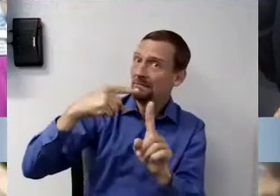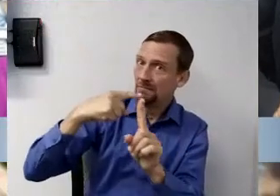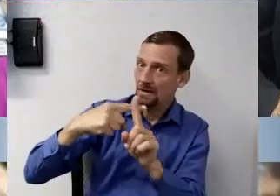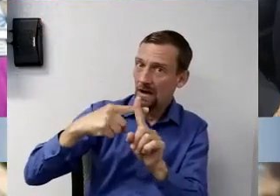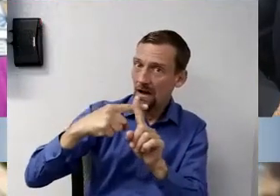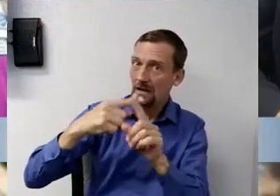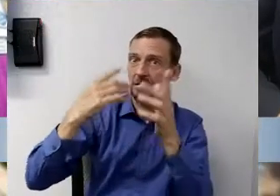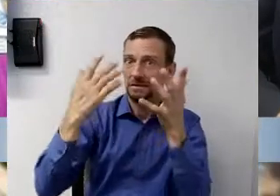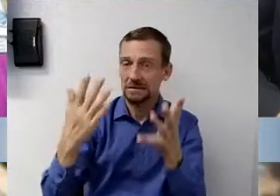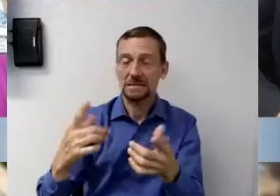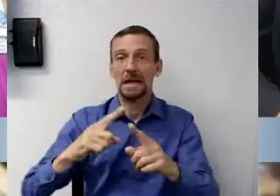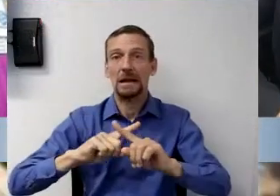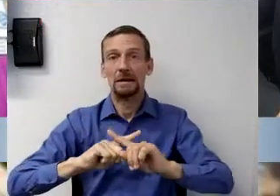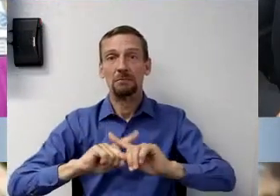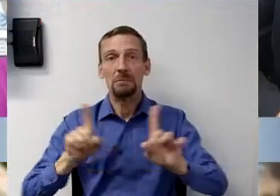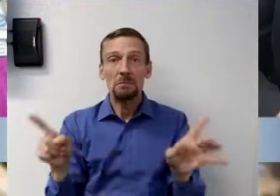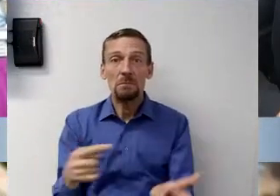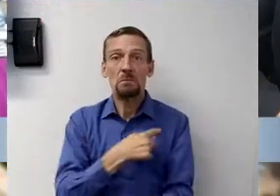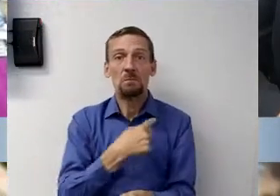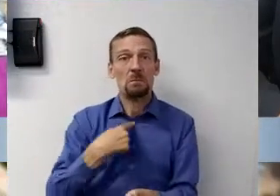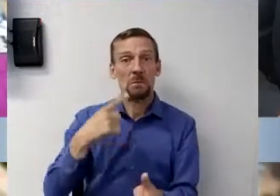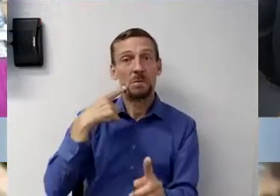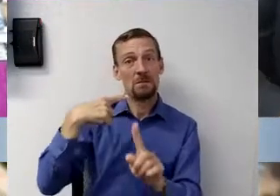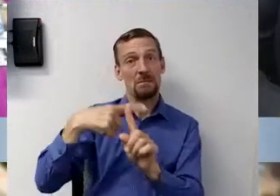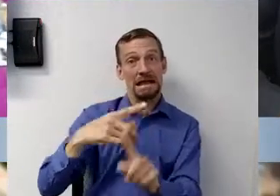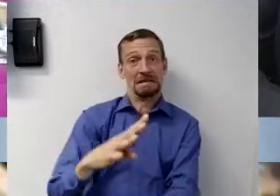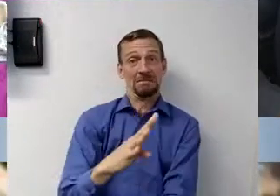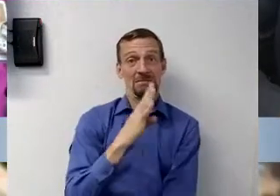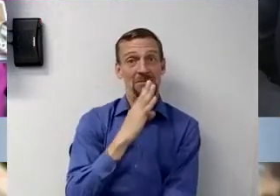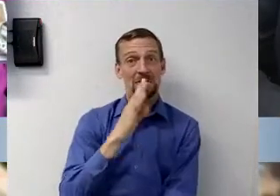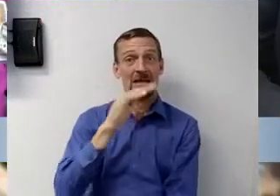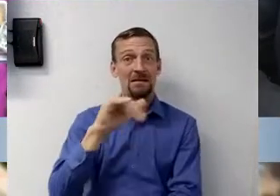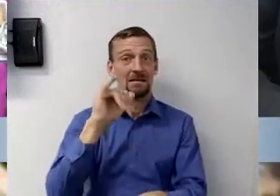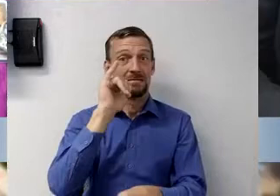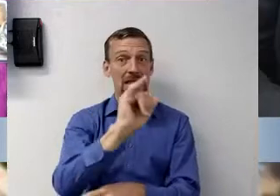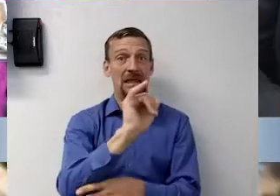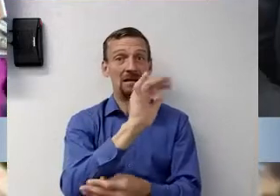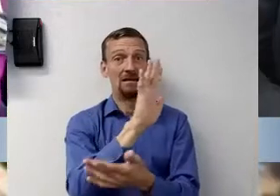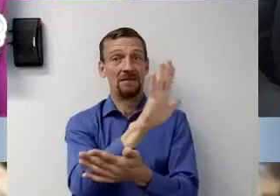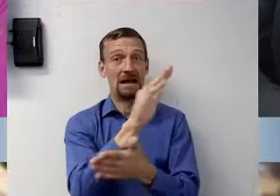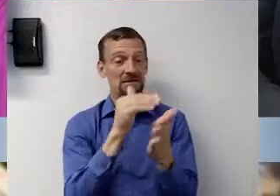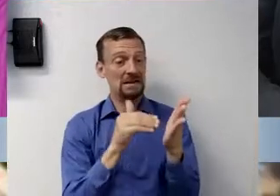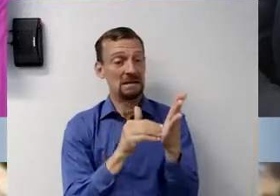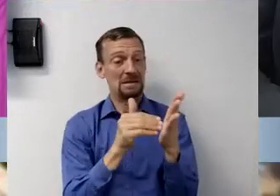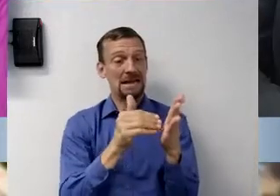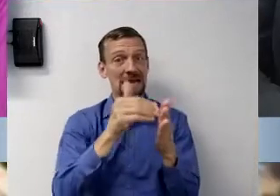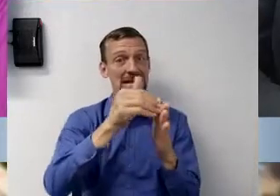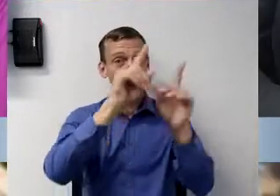positively speaking, we have, of those 5 million tests that have been performed,